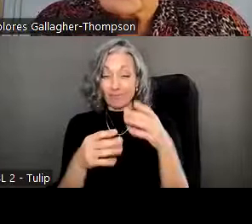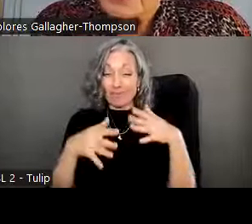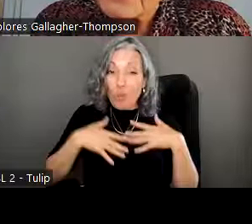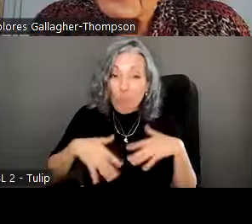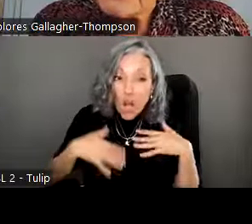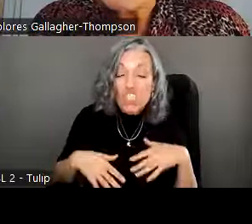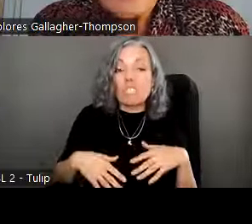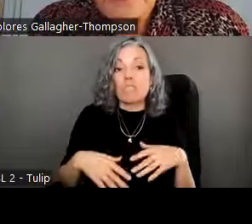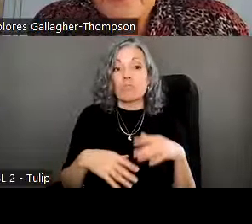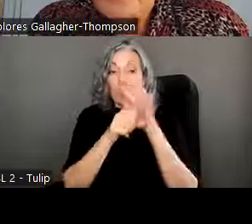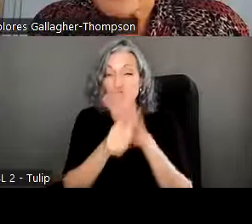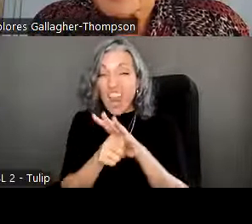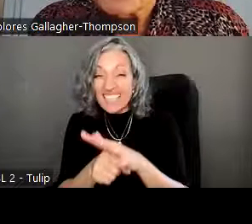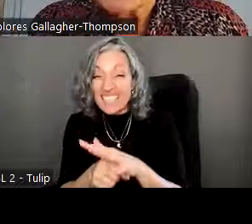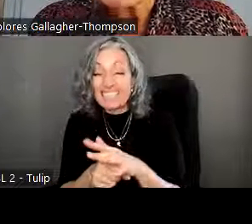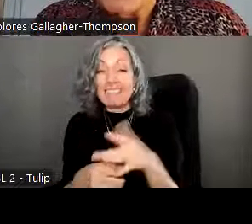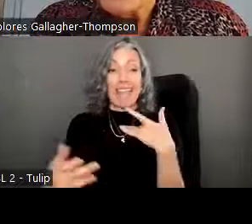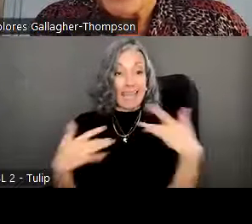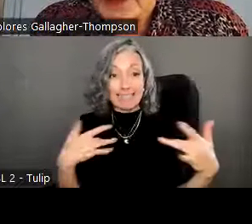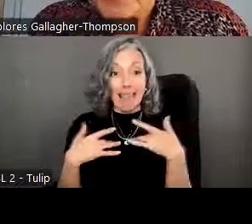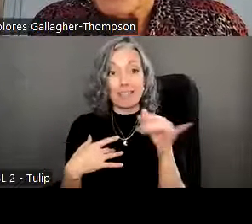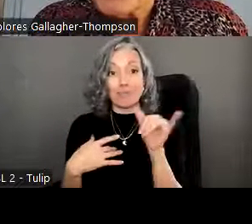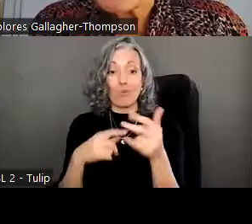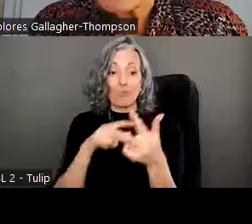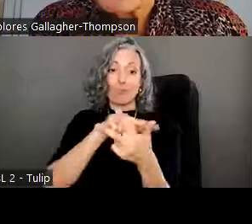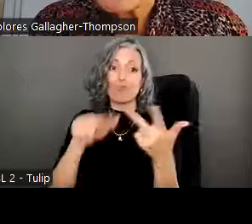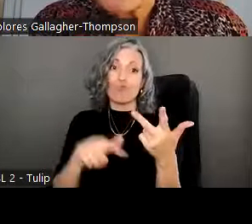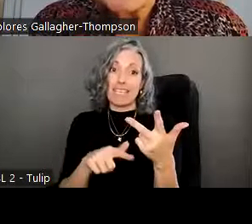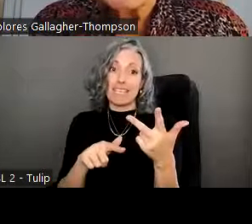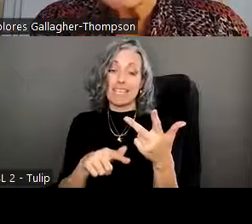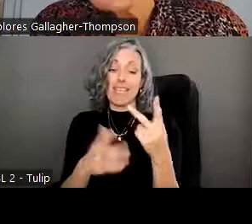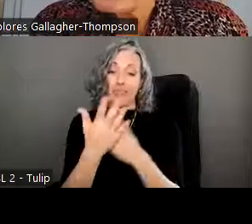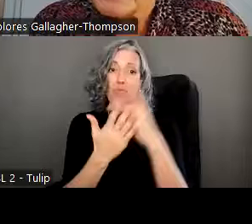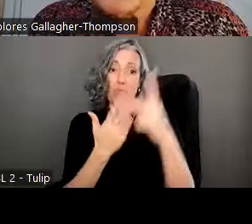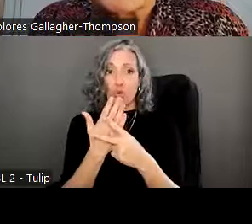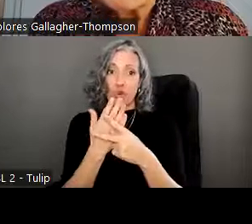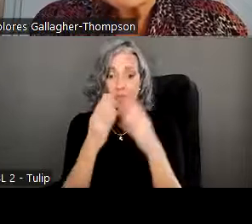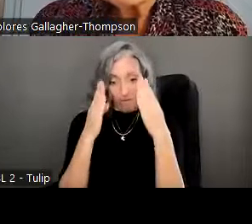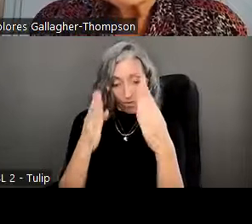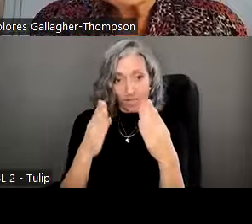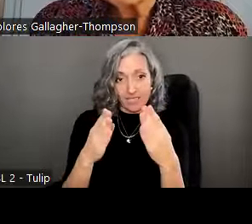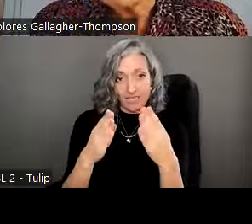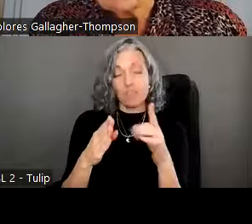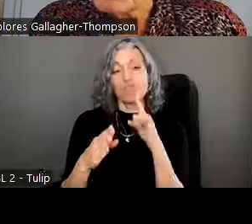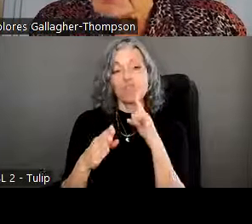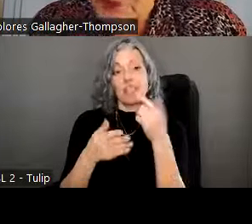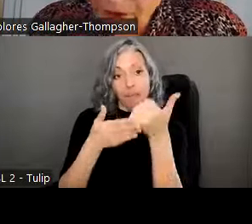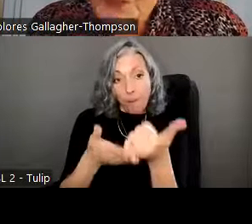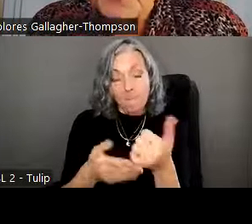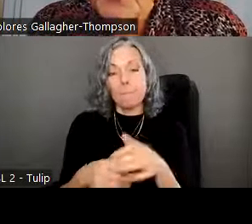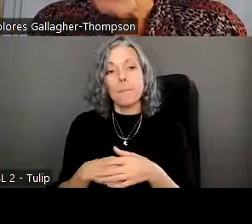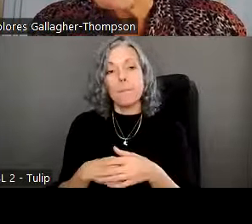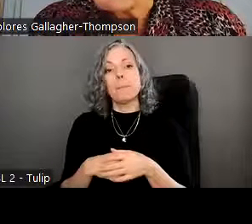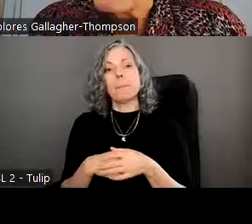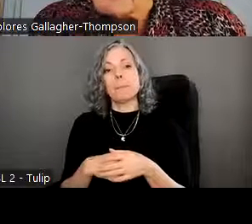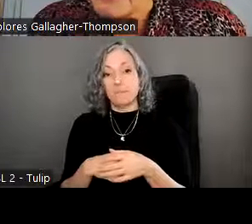chronic stress, anxiety as well. Those are the three for which the programs have mainly been effective. There are